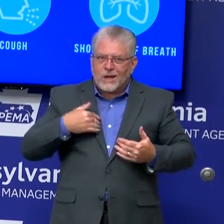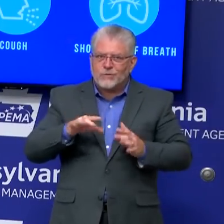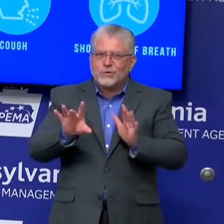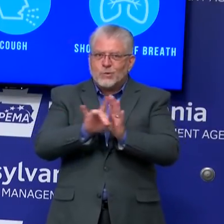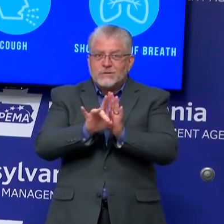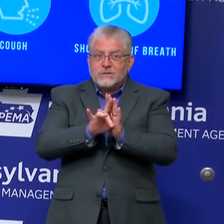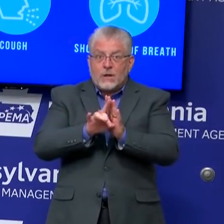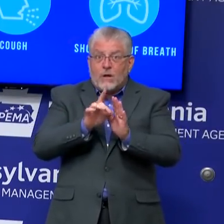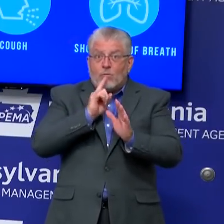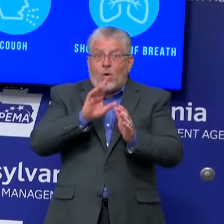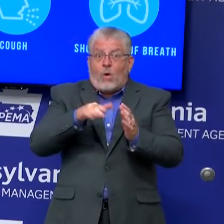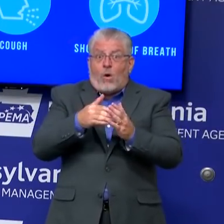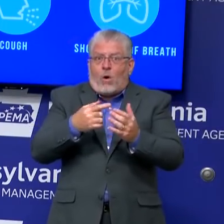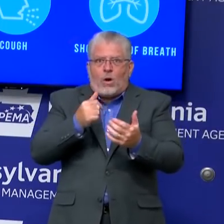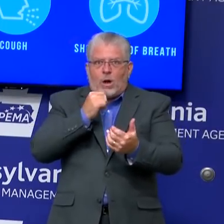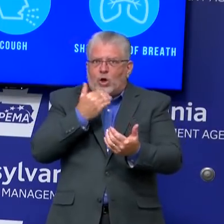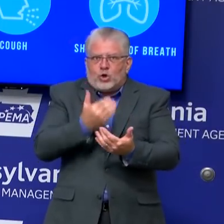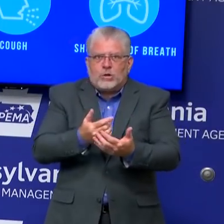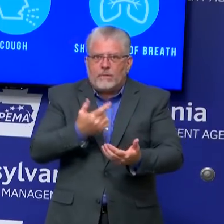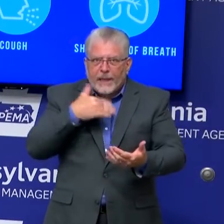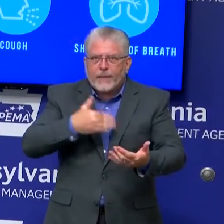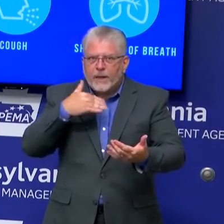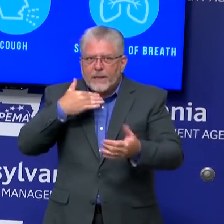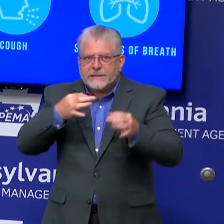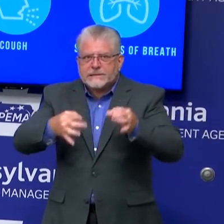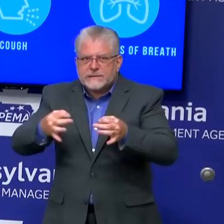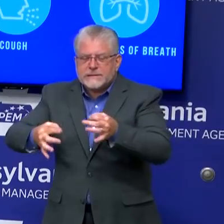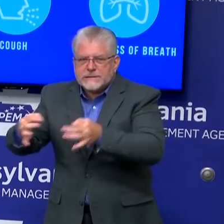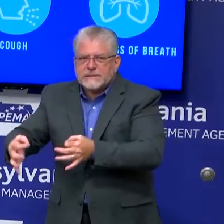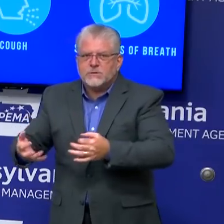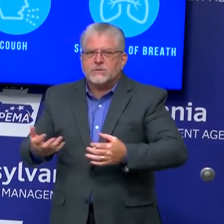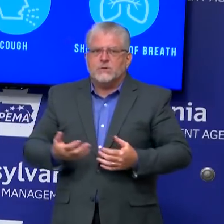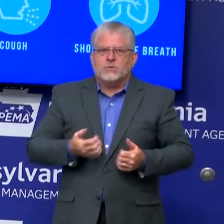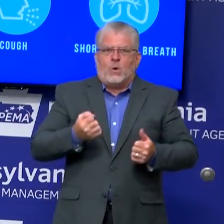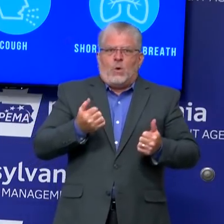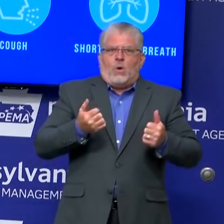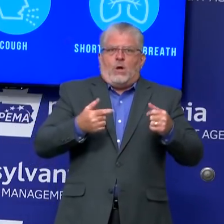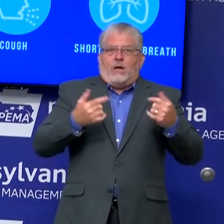given is what the decision as to what's the less bad option.